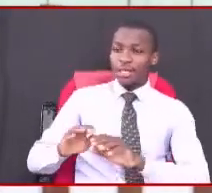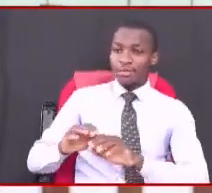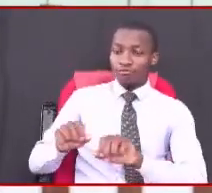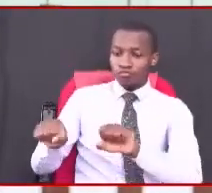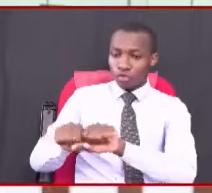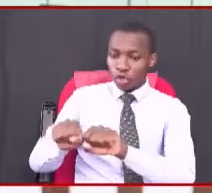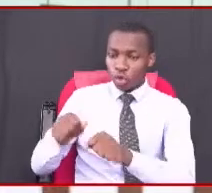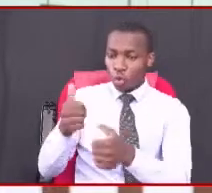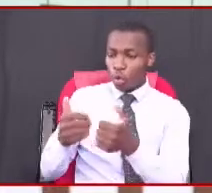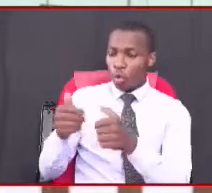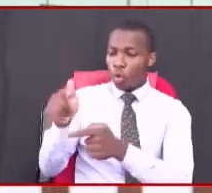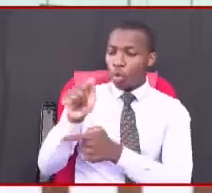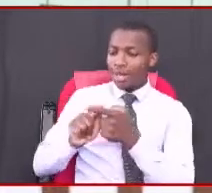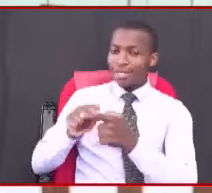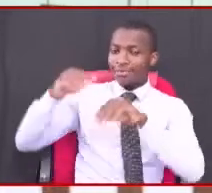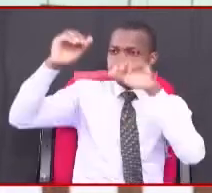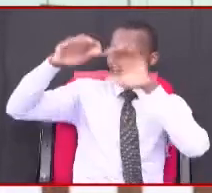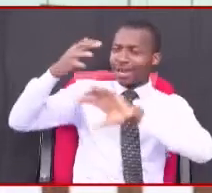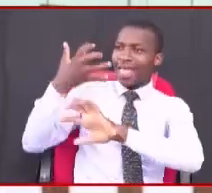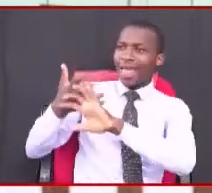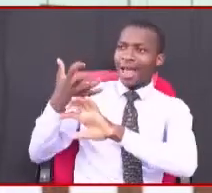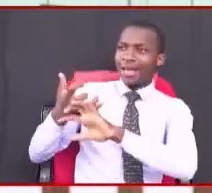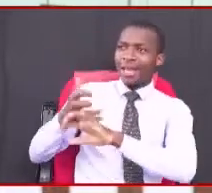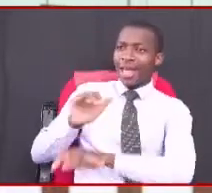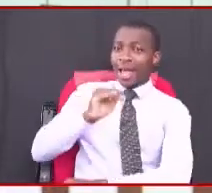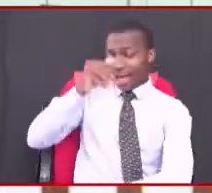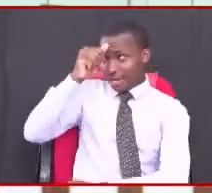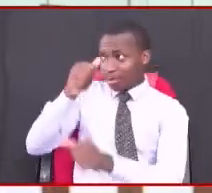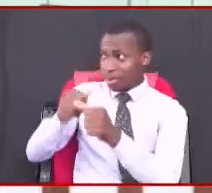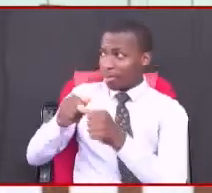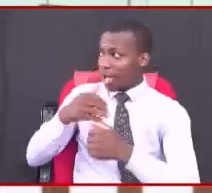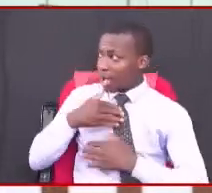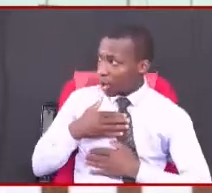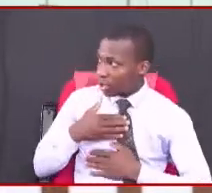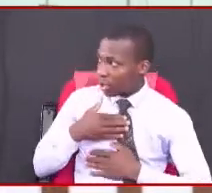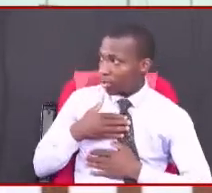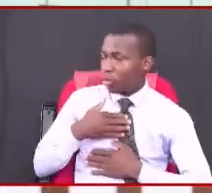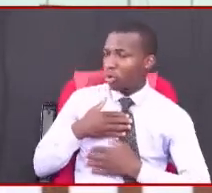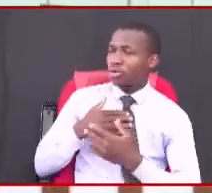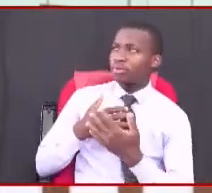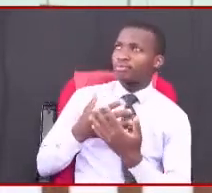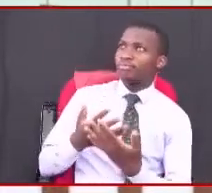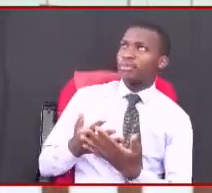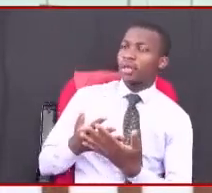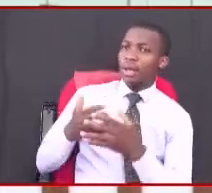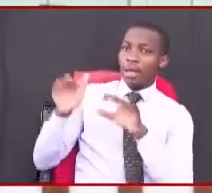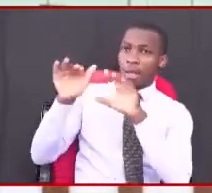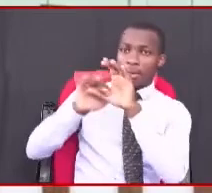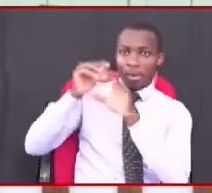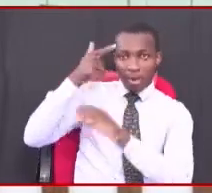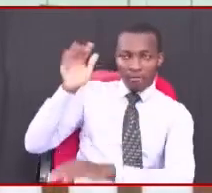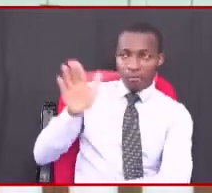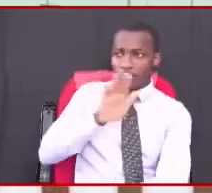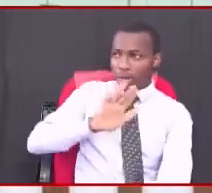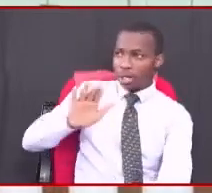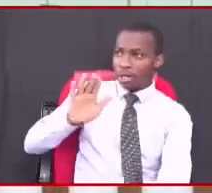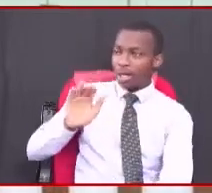hard. I remember Honorable, our member of parliament at that time for